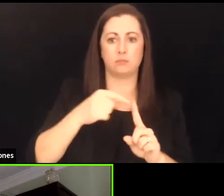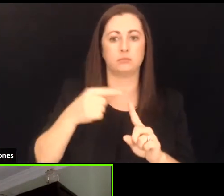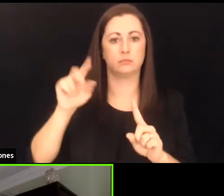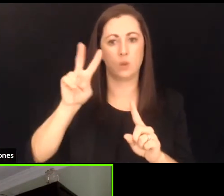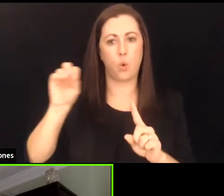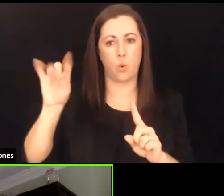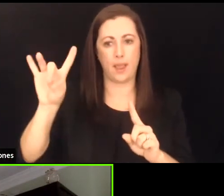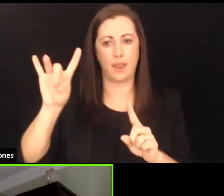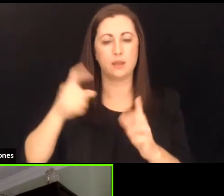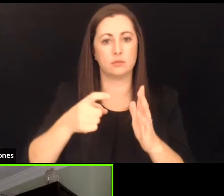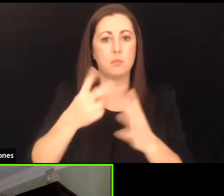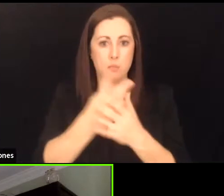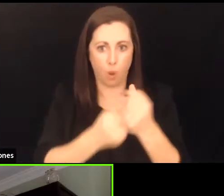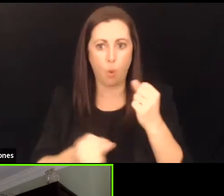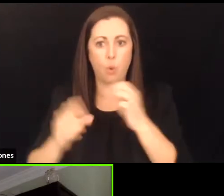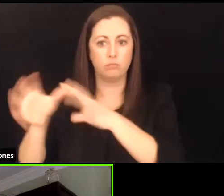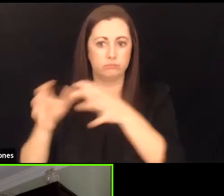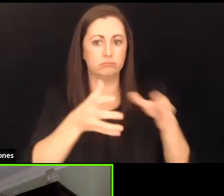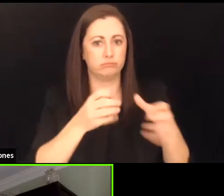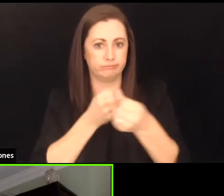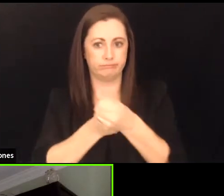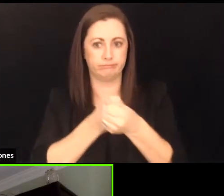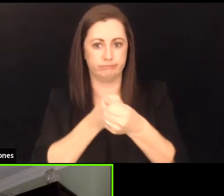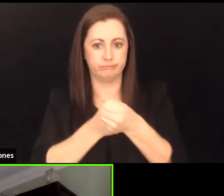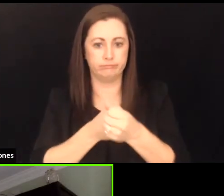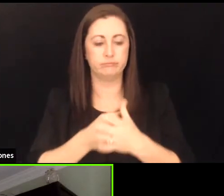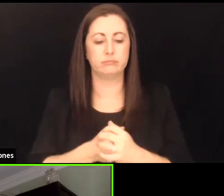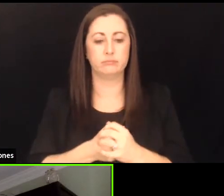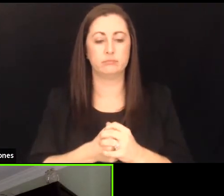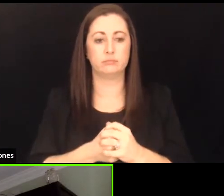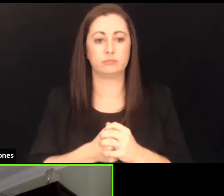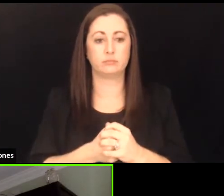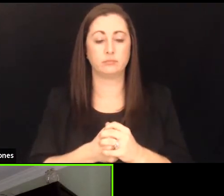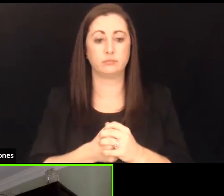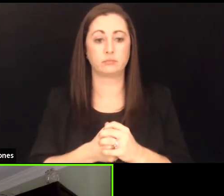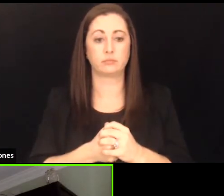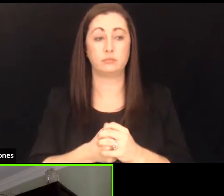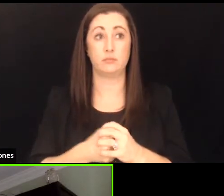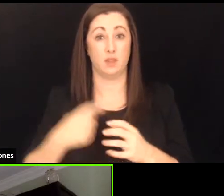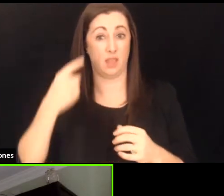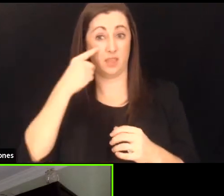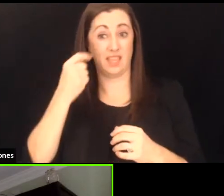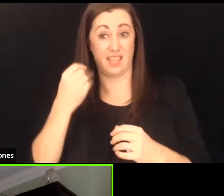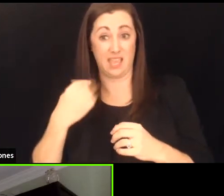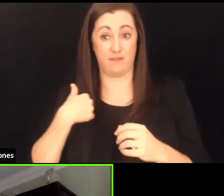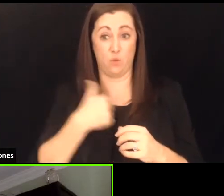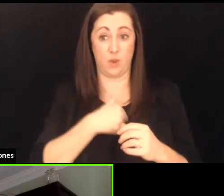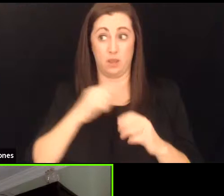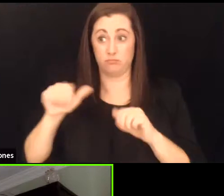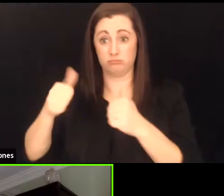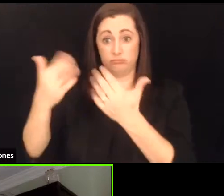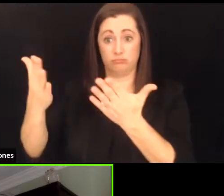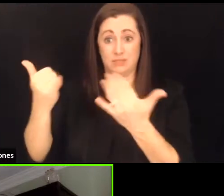that. But I have to tell you that if we tried to bring that up today, I don't think we'd ever get it done.